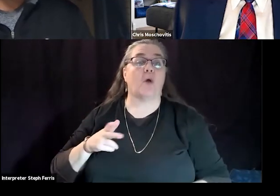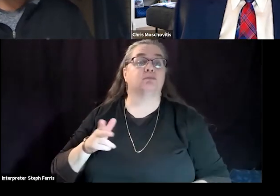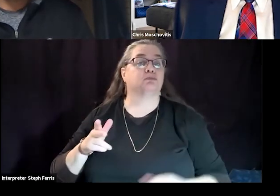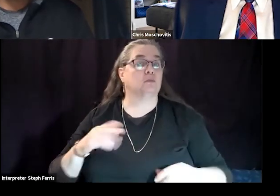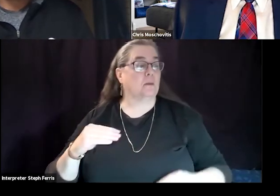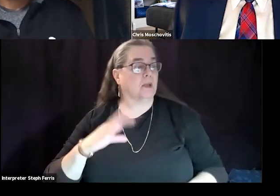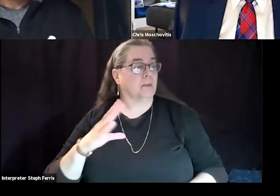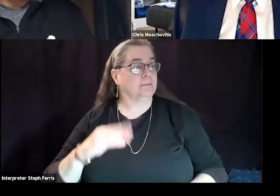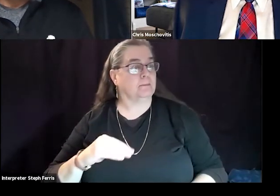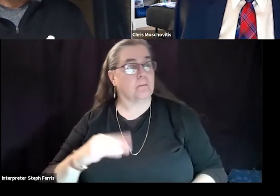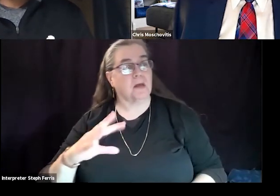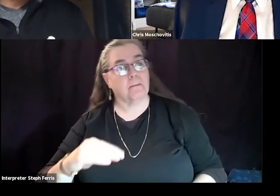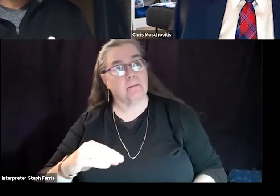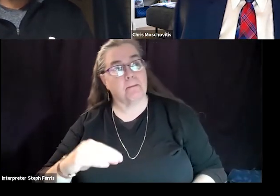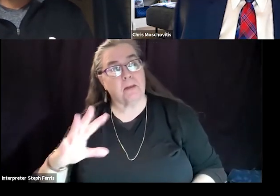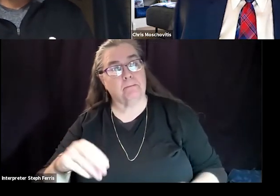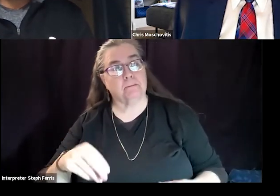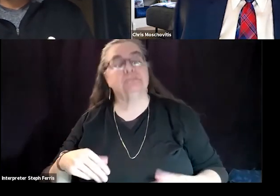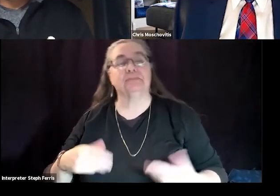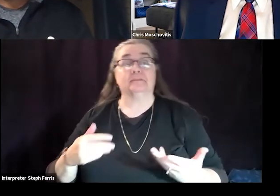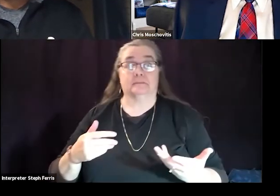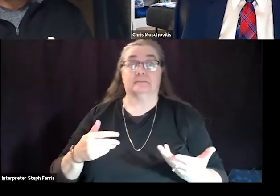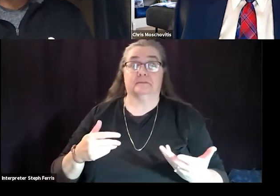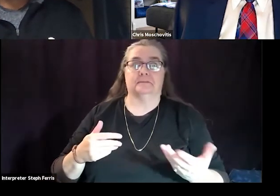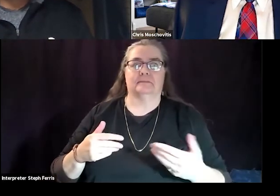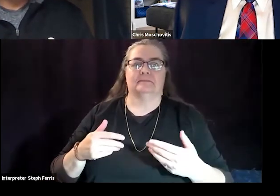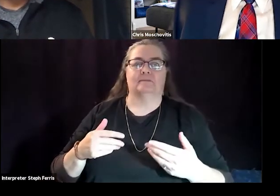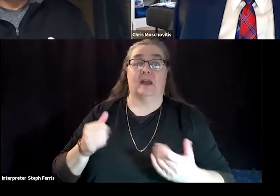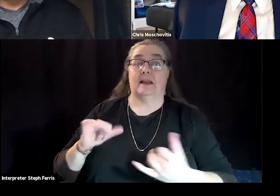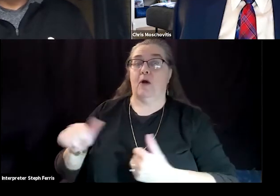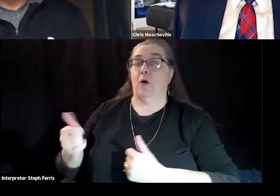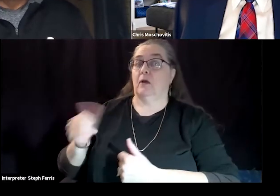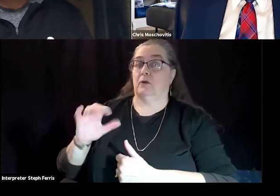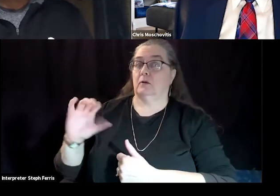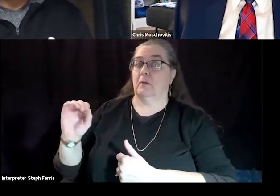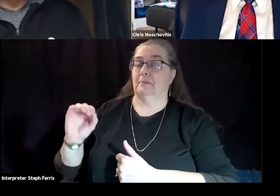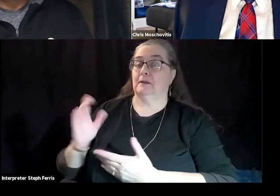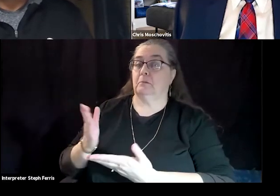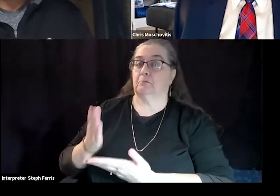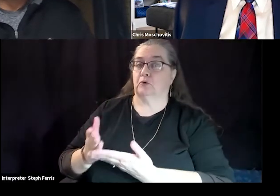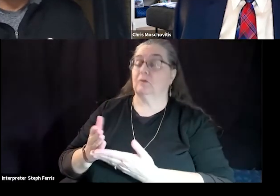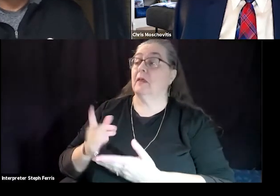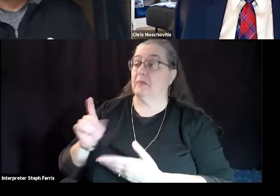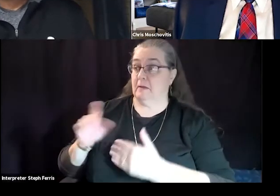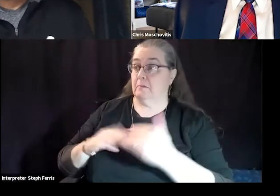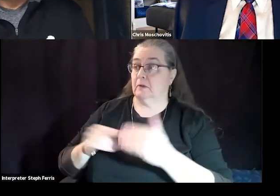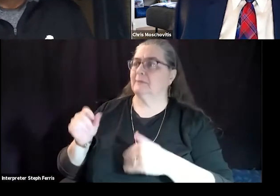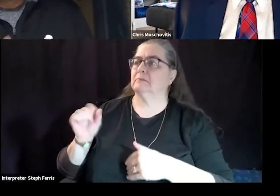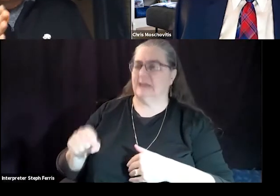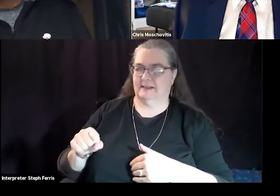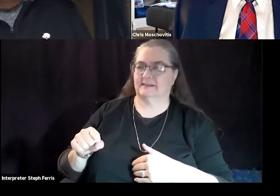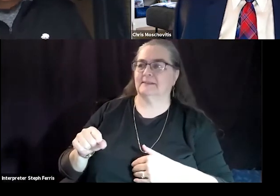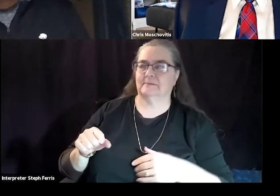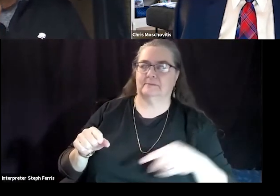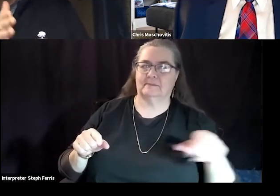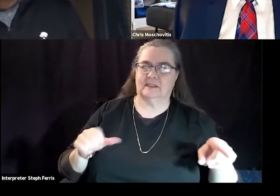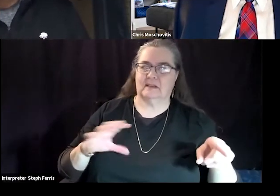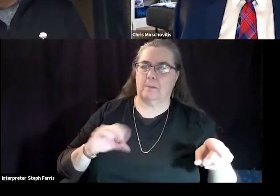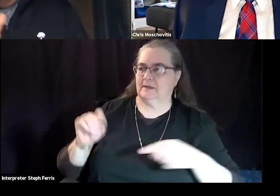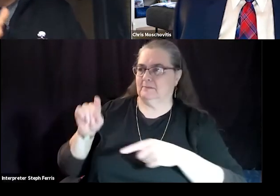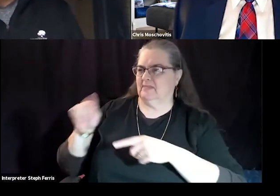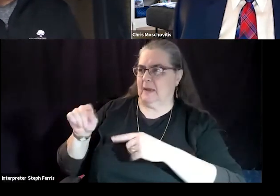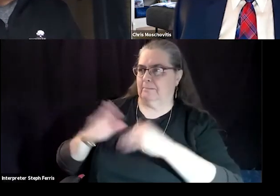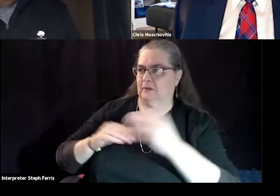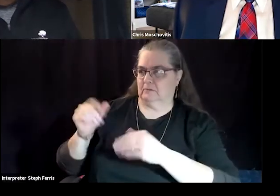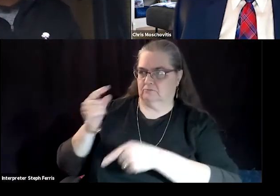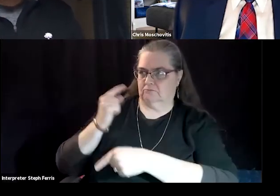people verify that really is the building where this company exists, and they get paid for telling you that. So Right. it's again, we're looking at